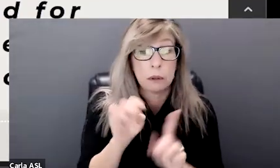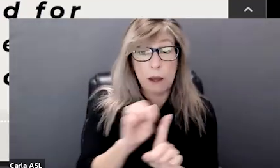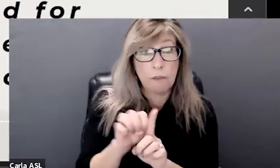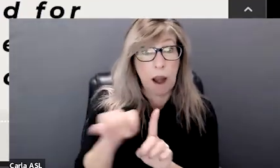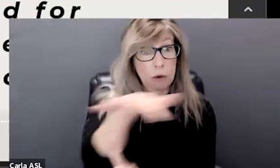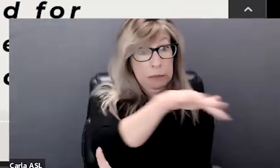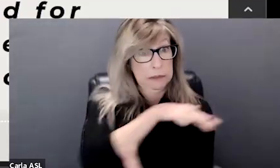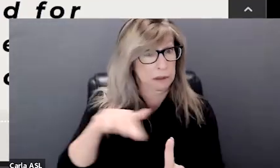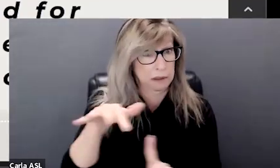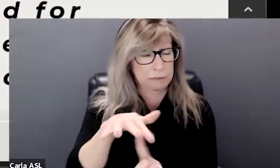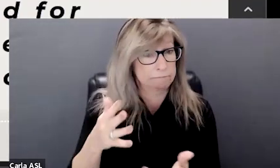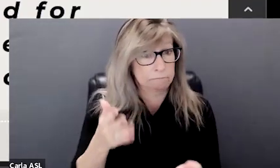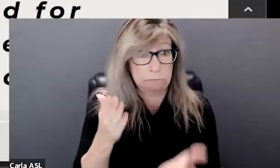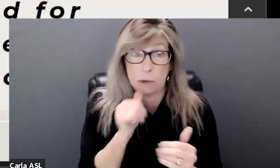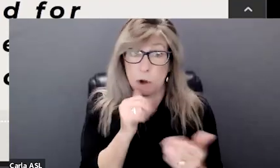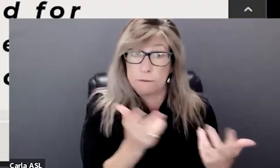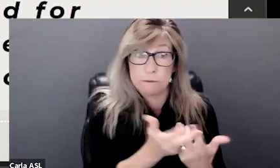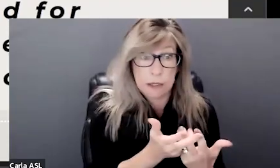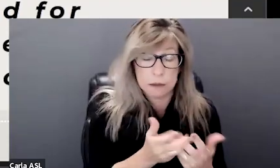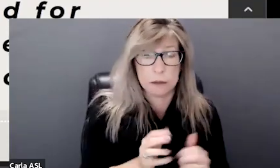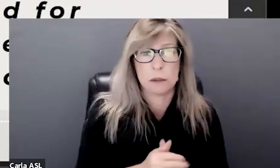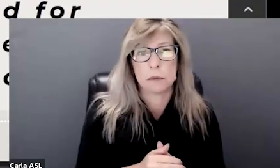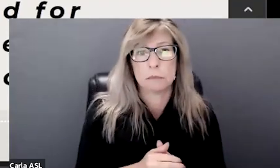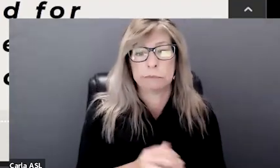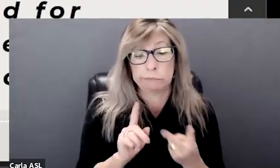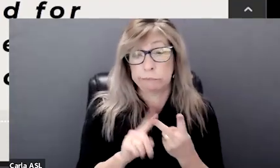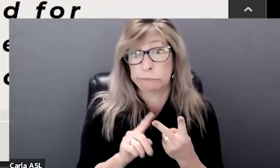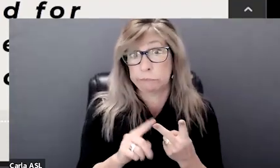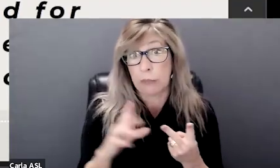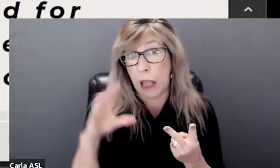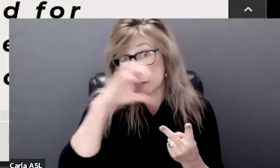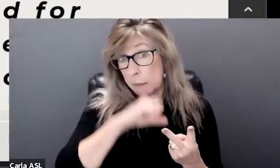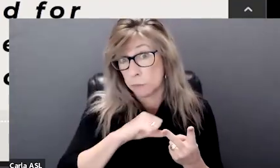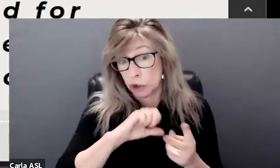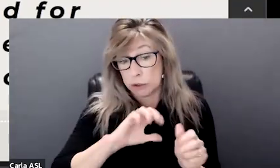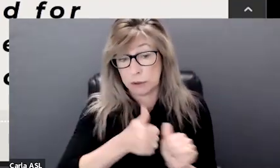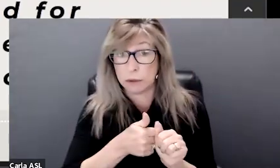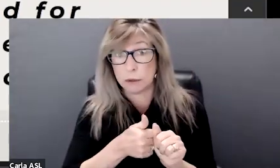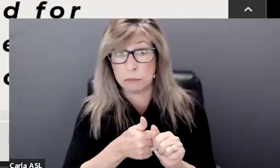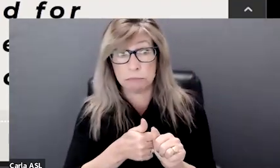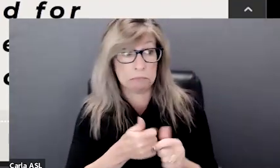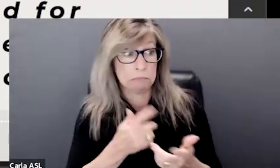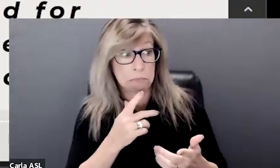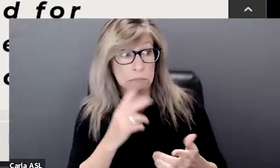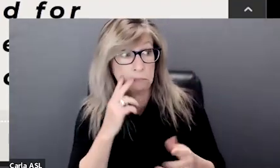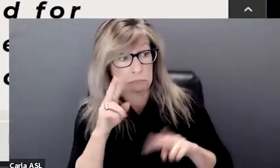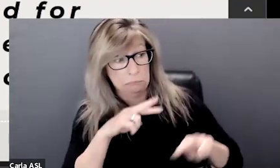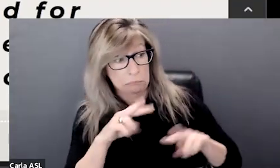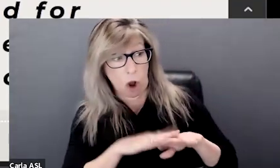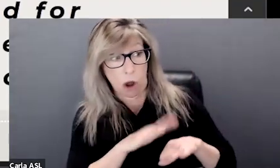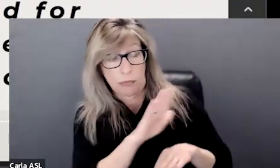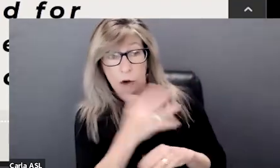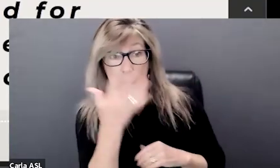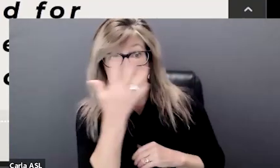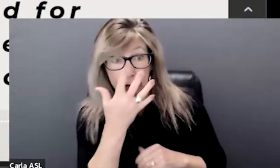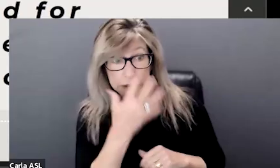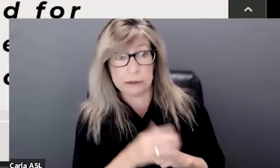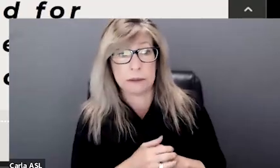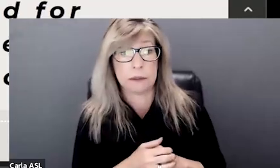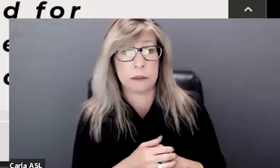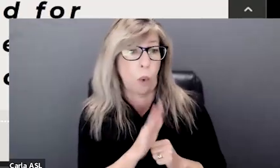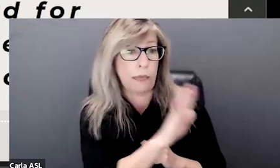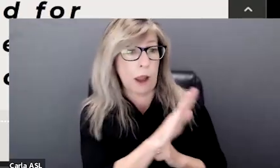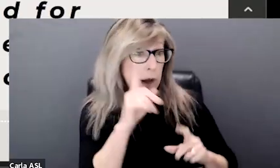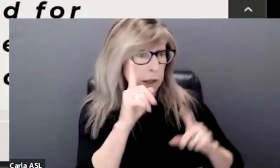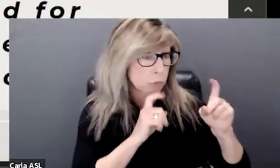a candidate's appearance or the impression that they make. So, but what I mean by that, so for example,